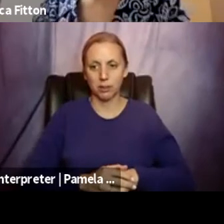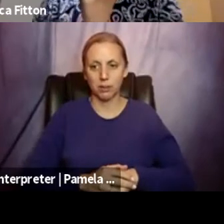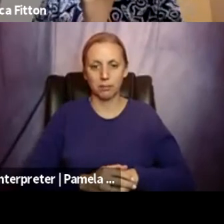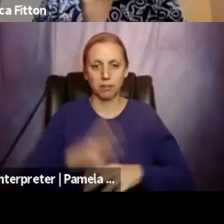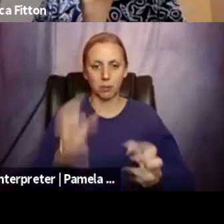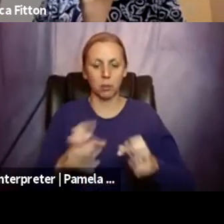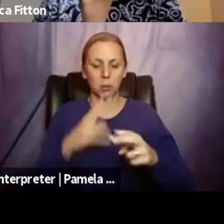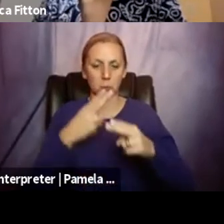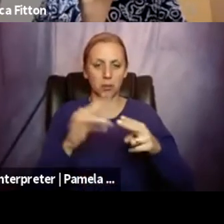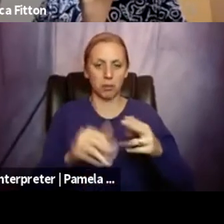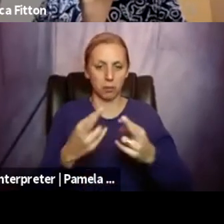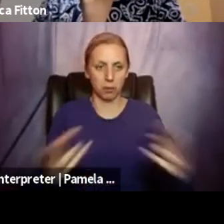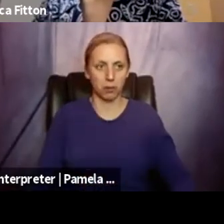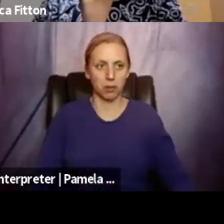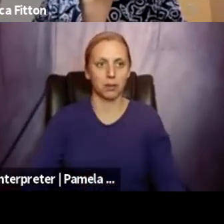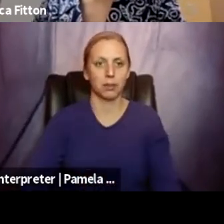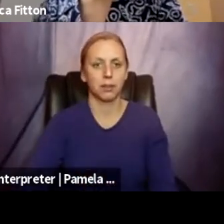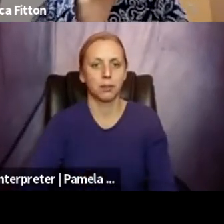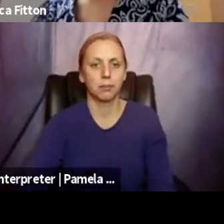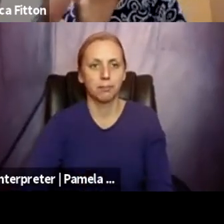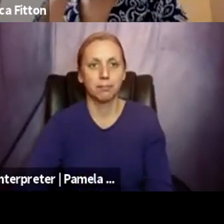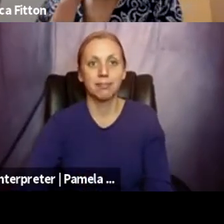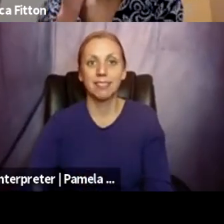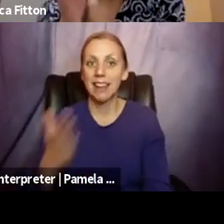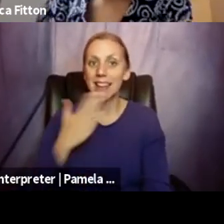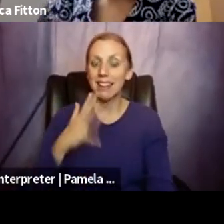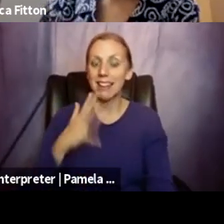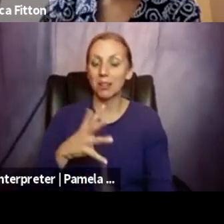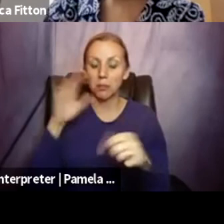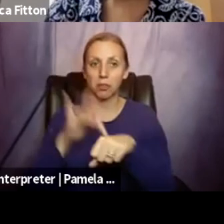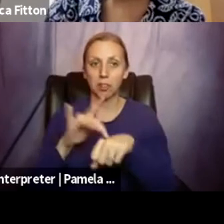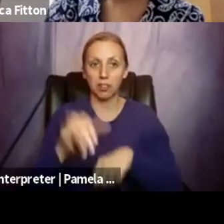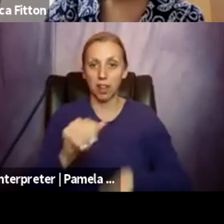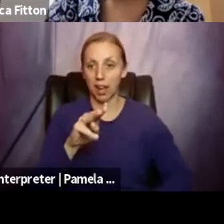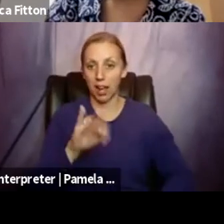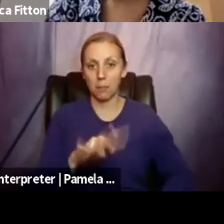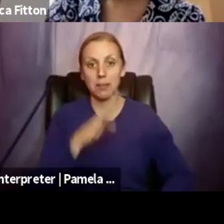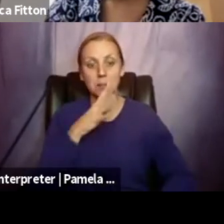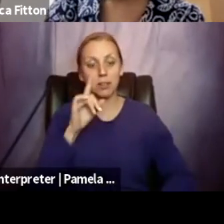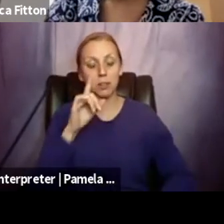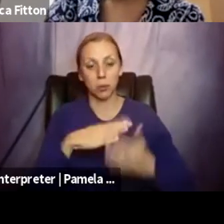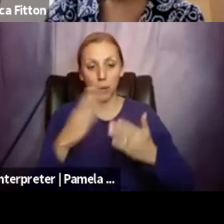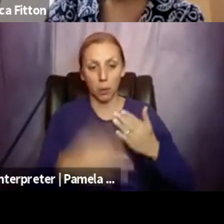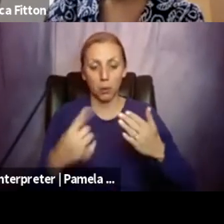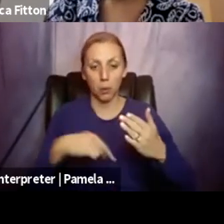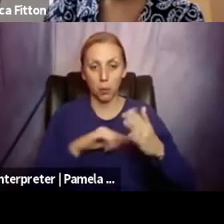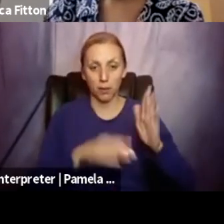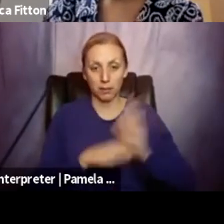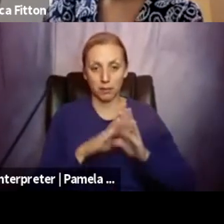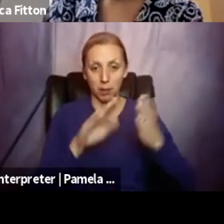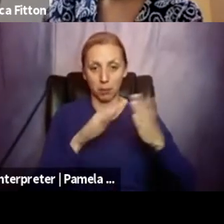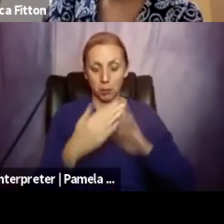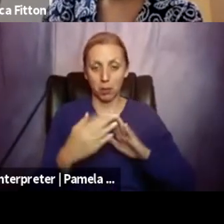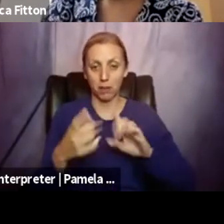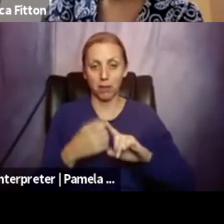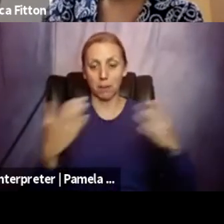resource. Thanks. Yes, fantastic. Thank you so much for touching on that. And finally, to close, we have developed community through here as well,